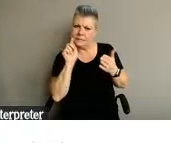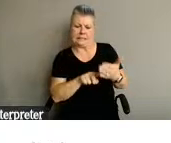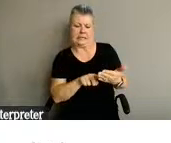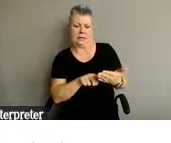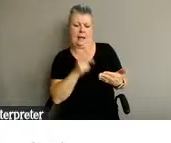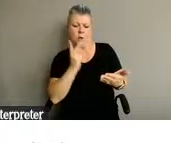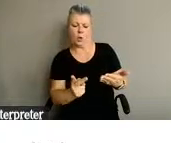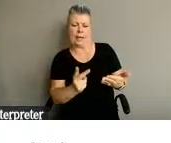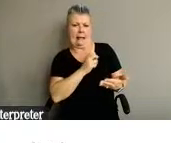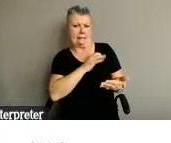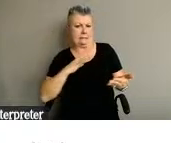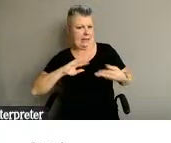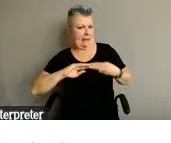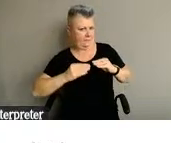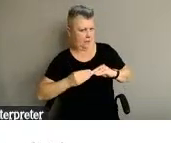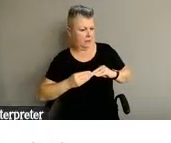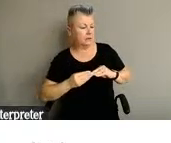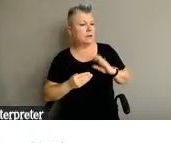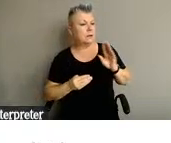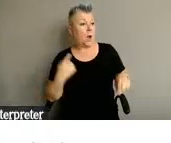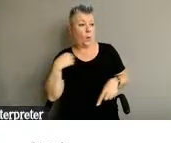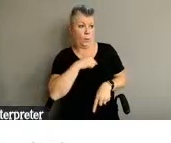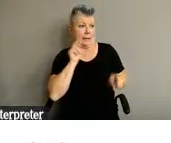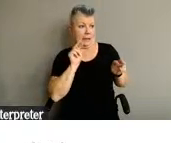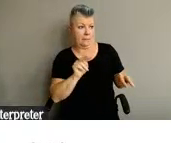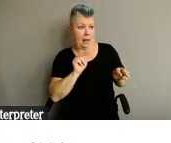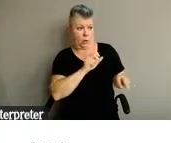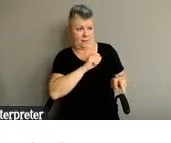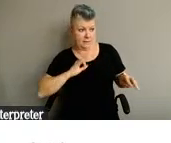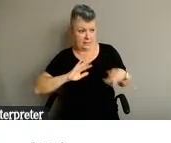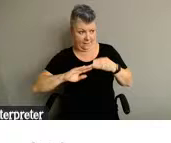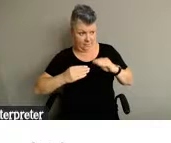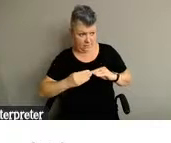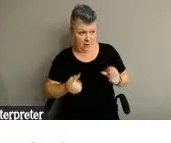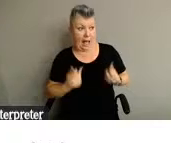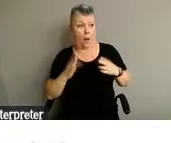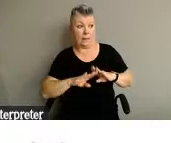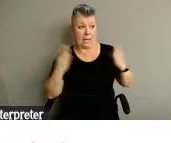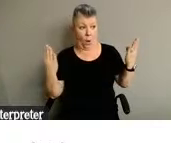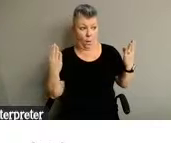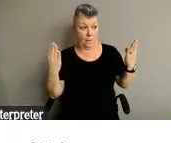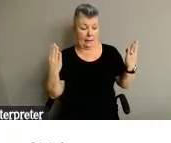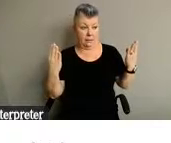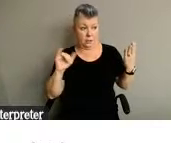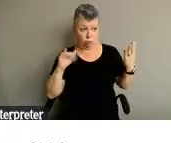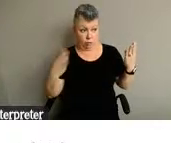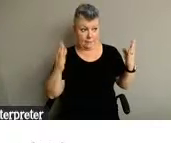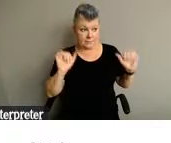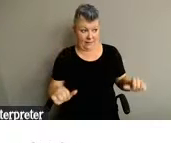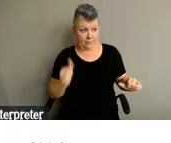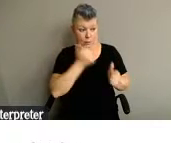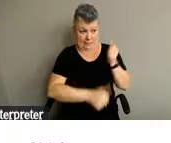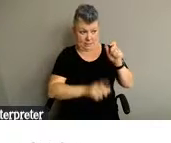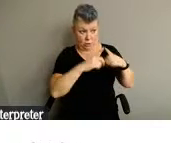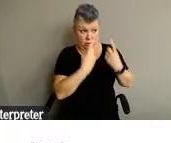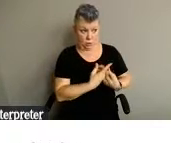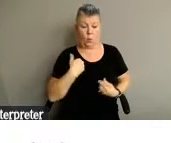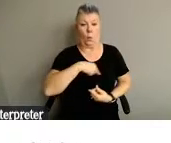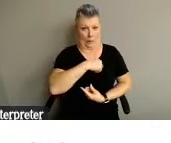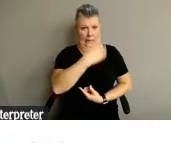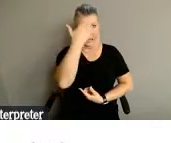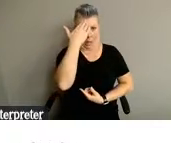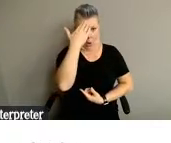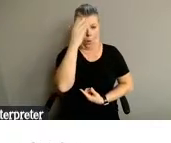at staffing, Sure. we monitor the staffing of how many open positions we have in every district. We're well aware of